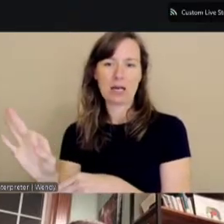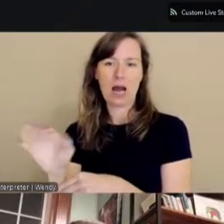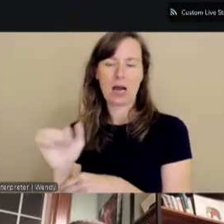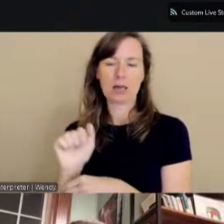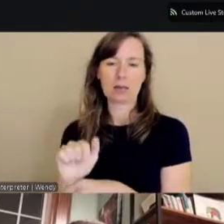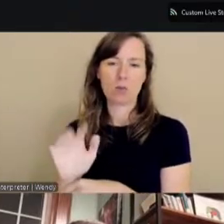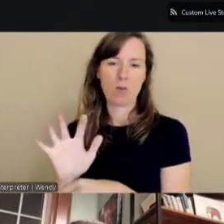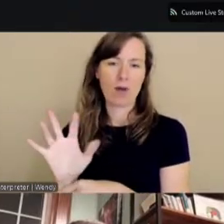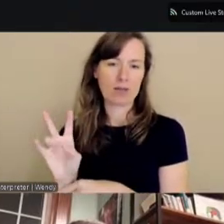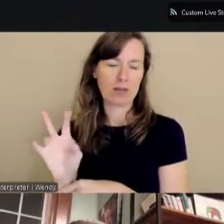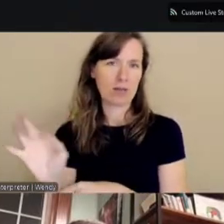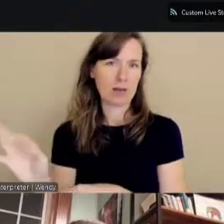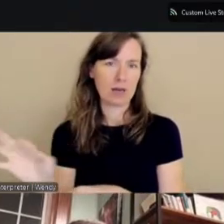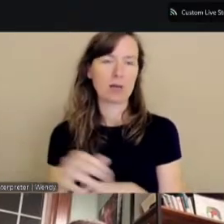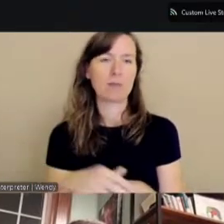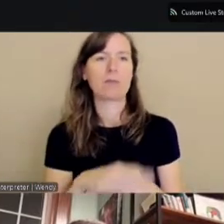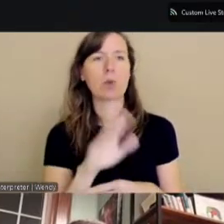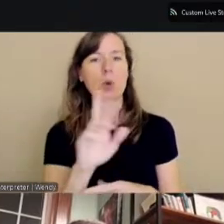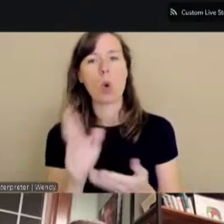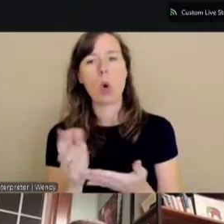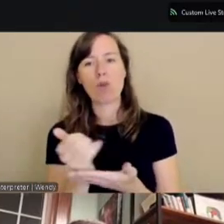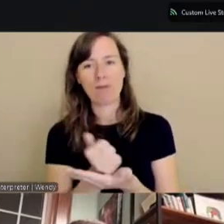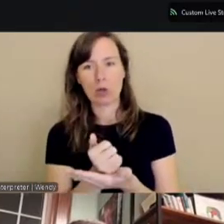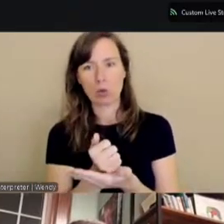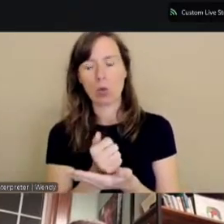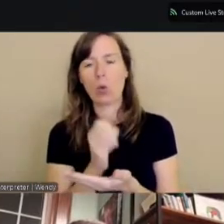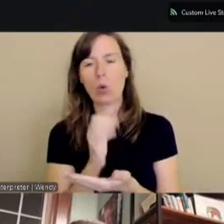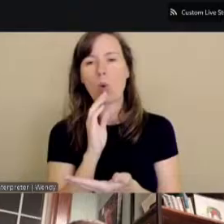$57.99. Your revenue would be